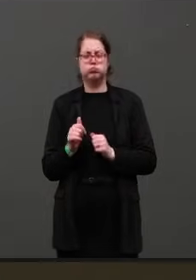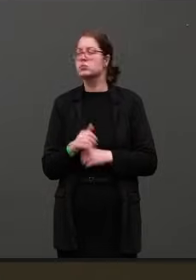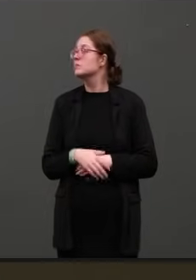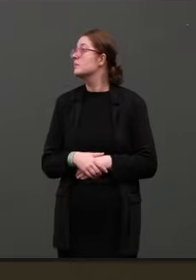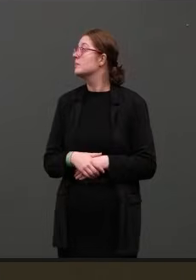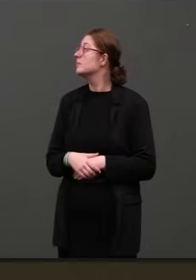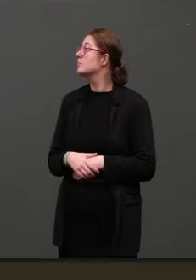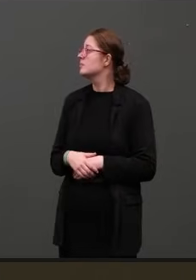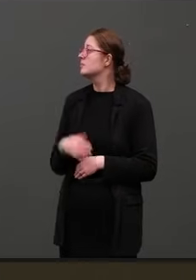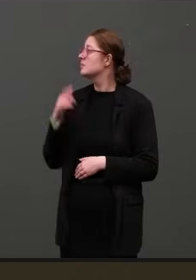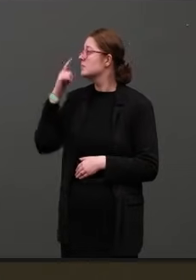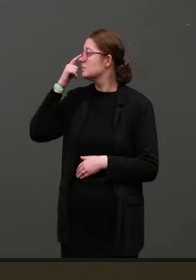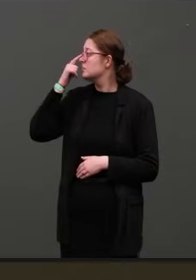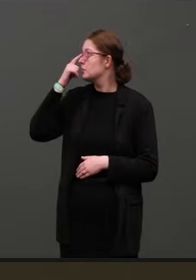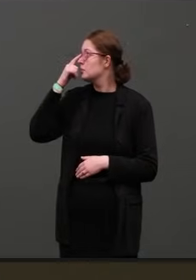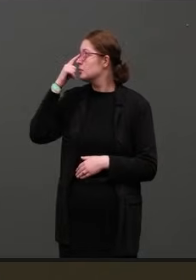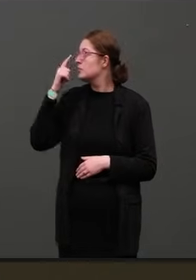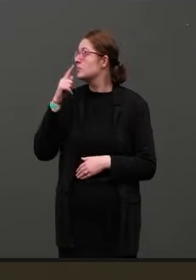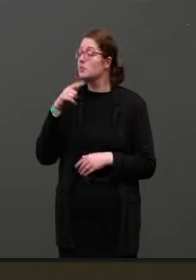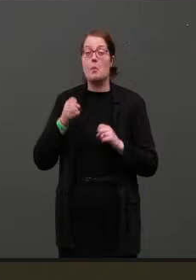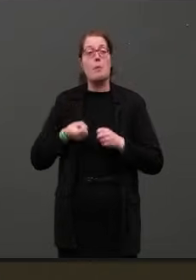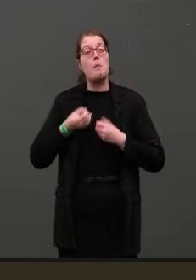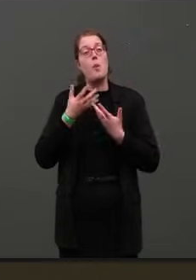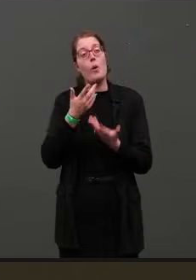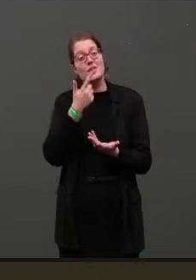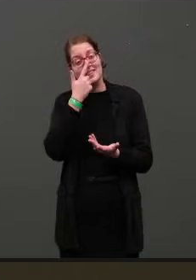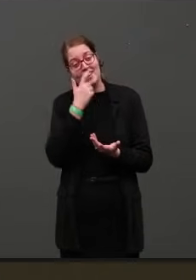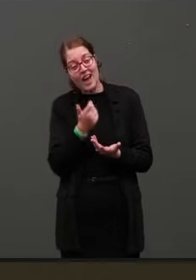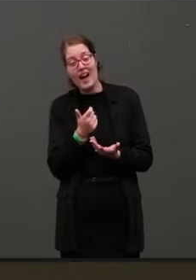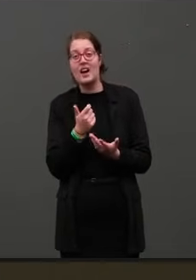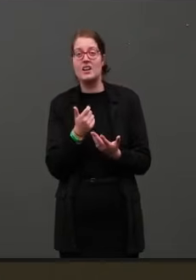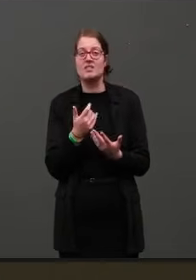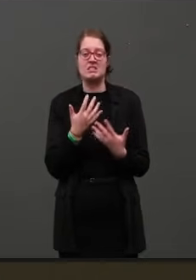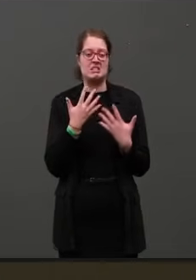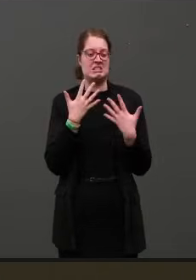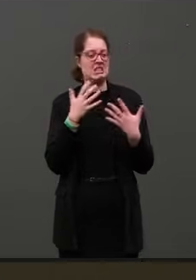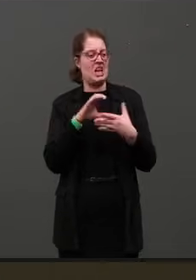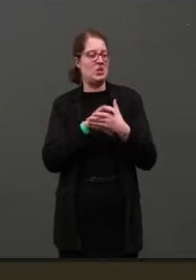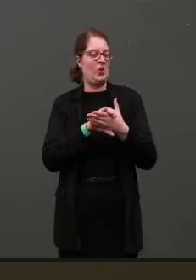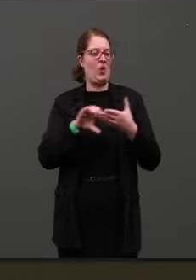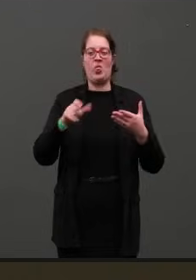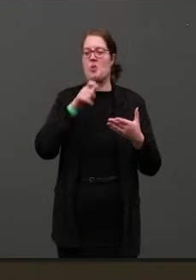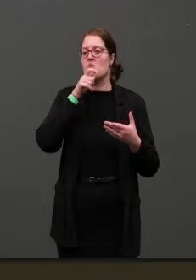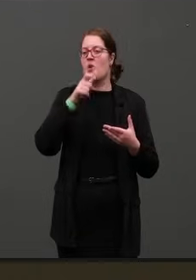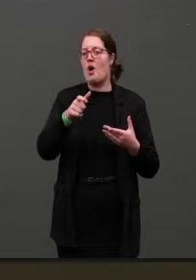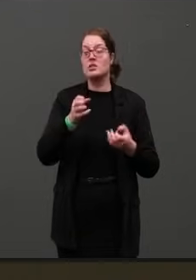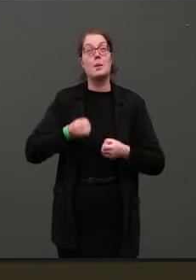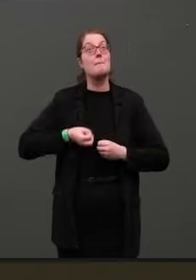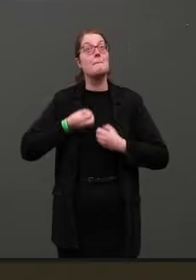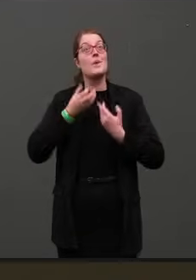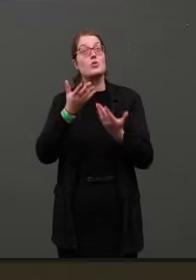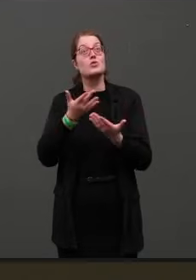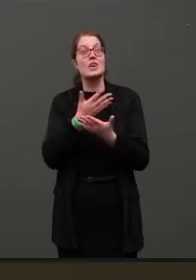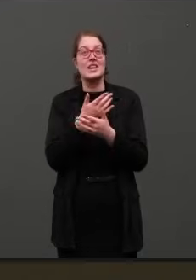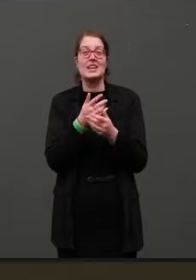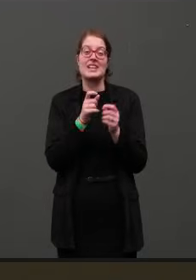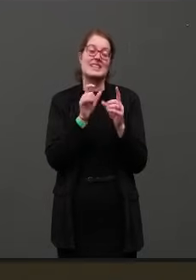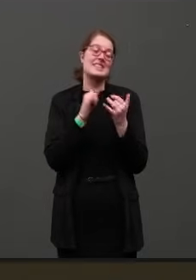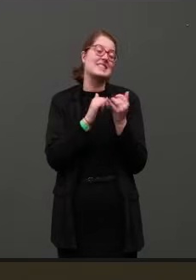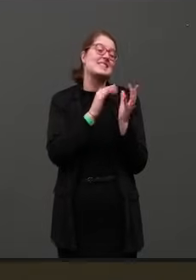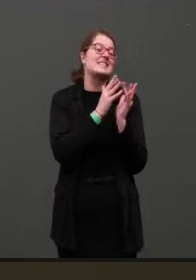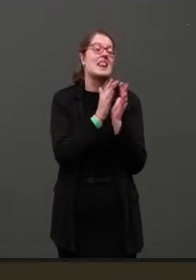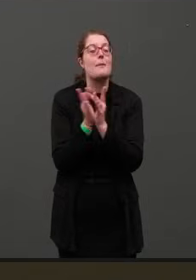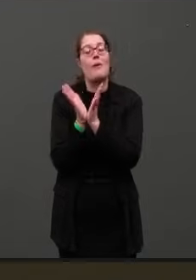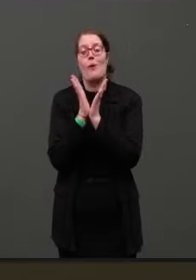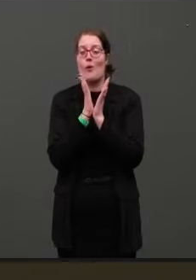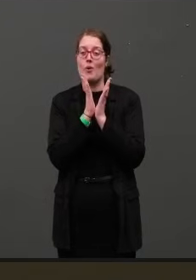You can be poetic without resorting to $10 words. Poetry is not in the number of syllables, it's in the placement, the rhythm,